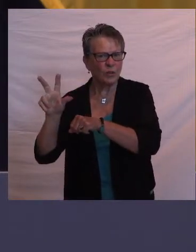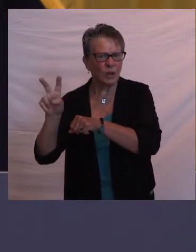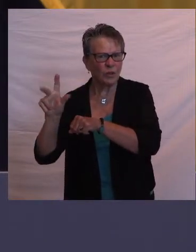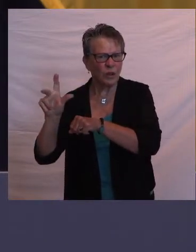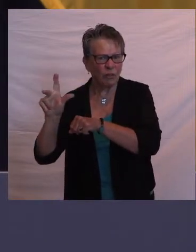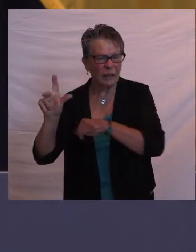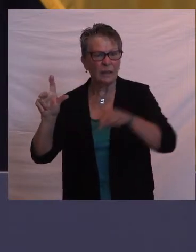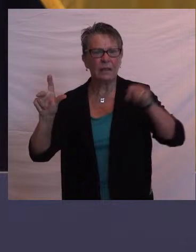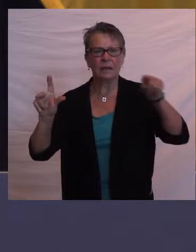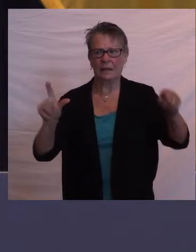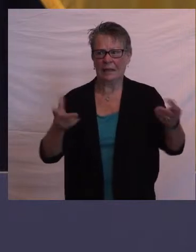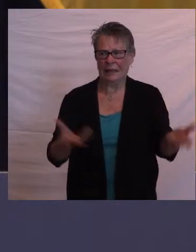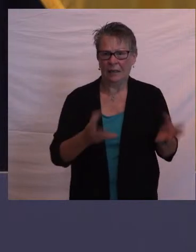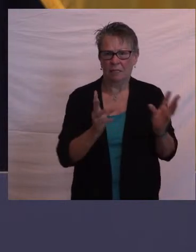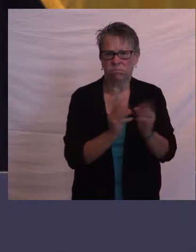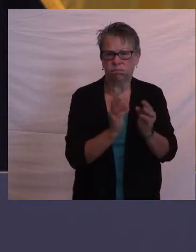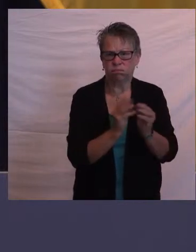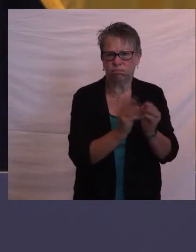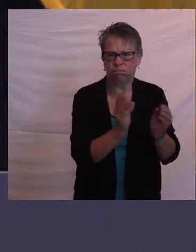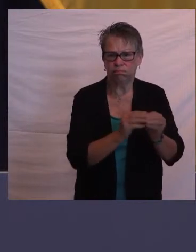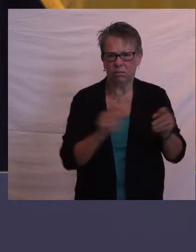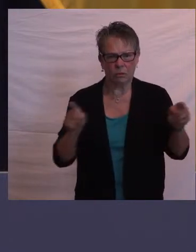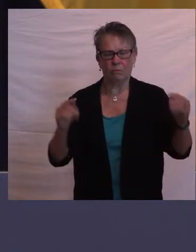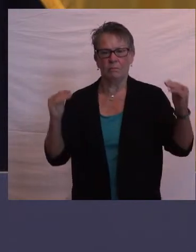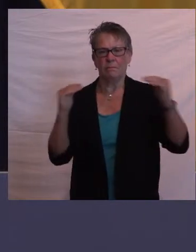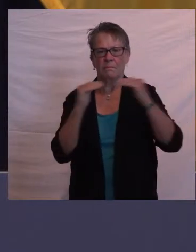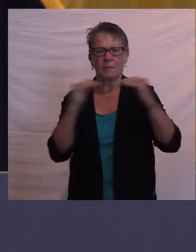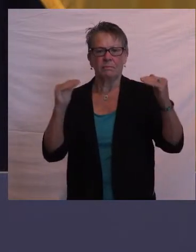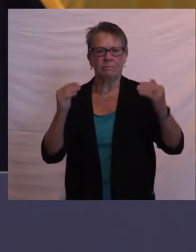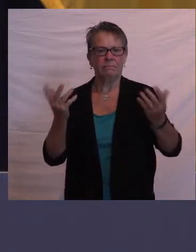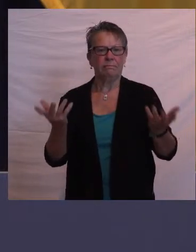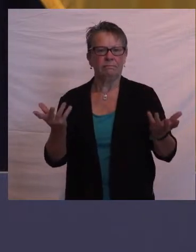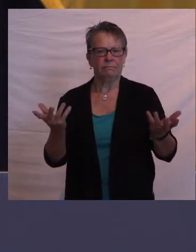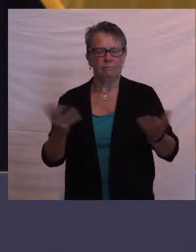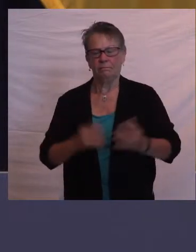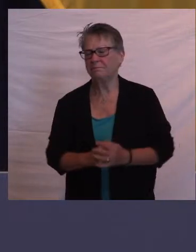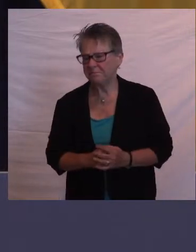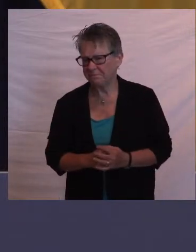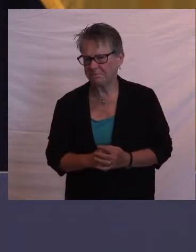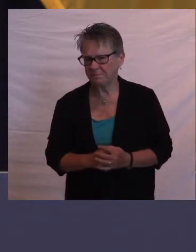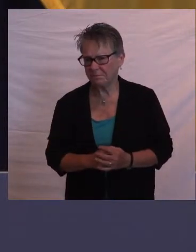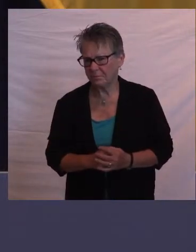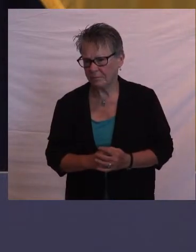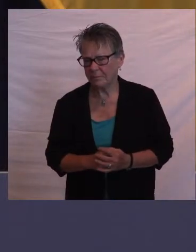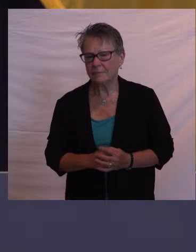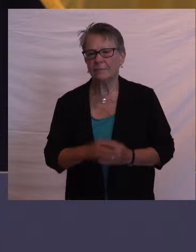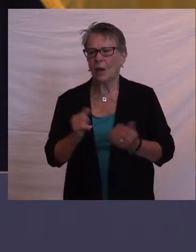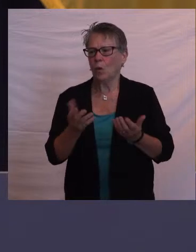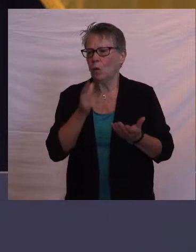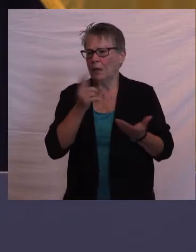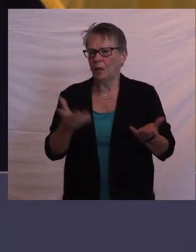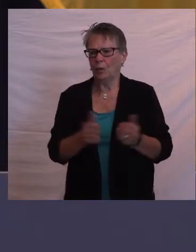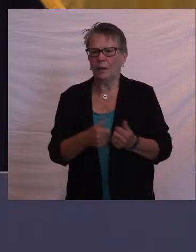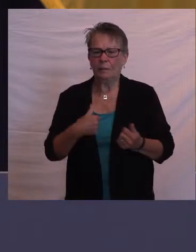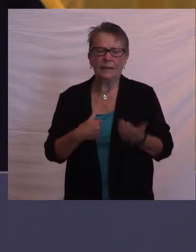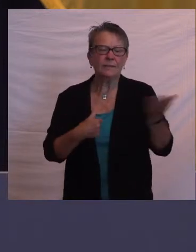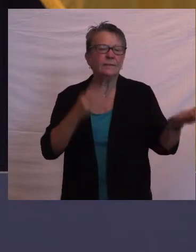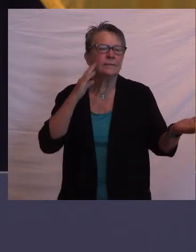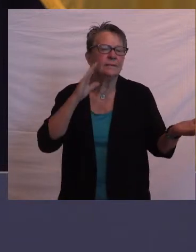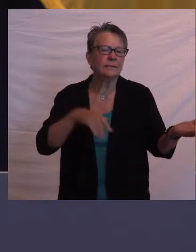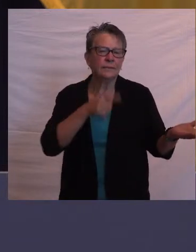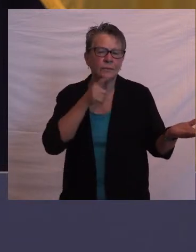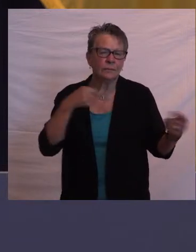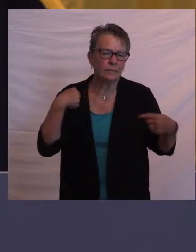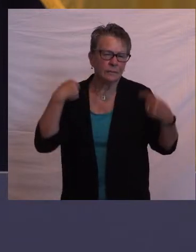on. And I'll give you all a minute to Google that one. With me, as always, the woman on my right who needs no introduction, the Commissioner